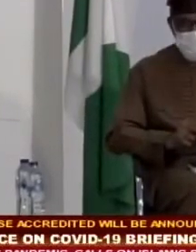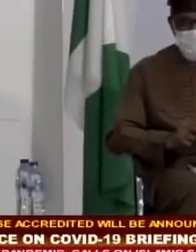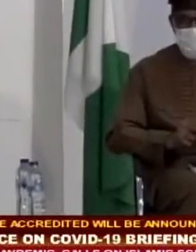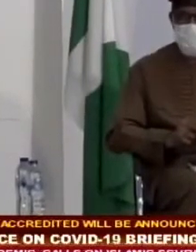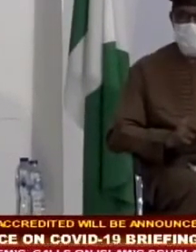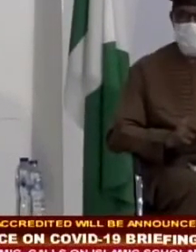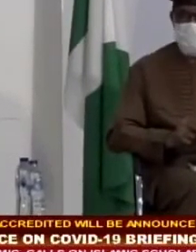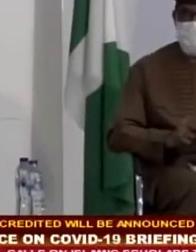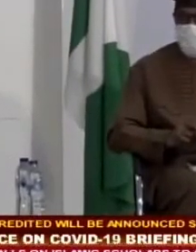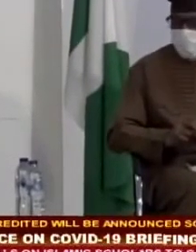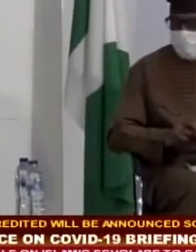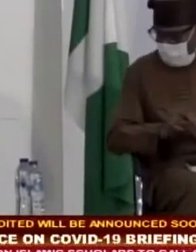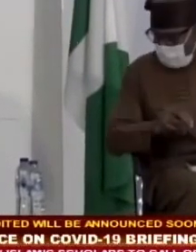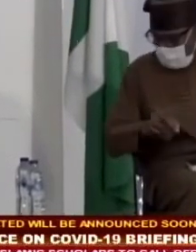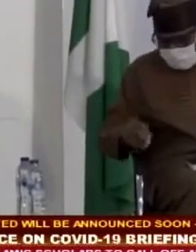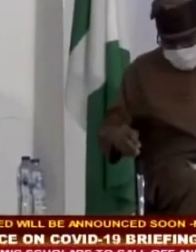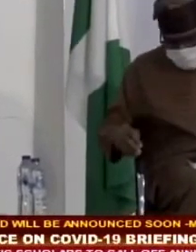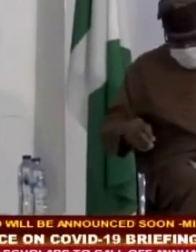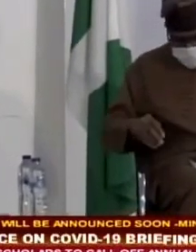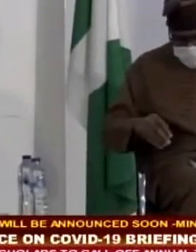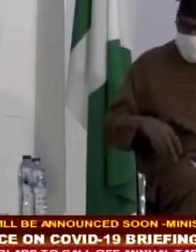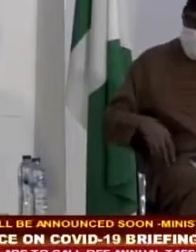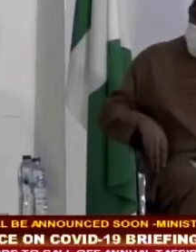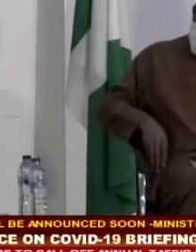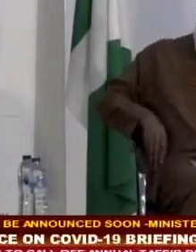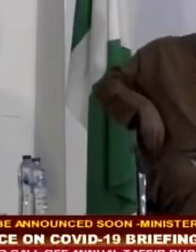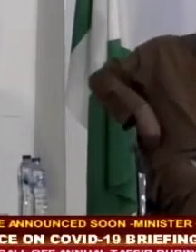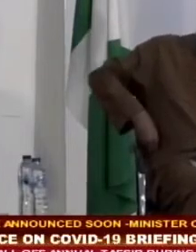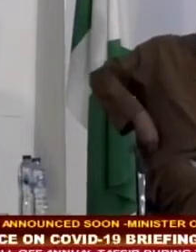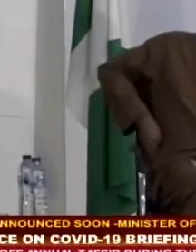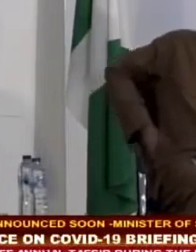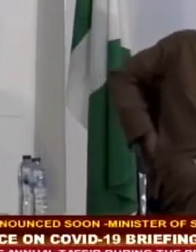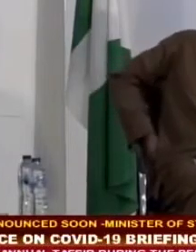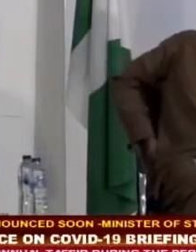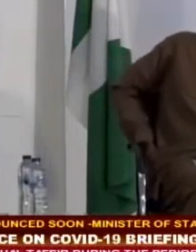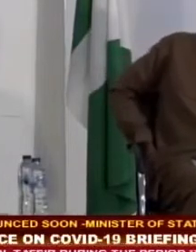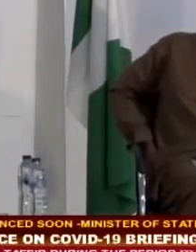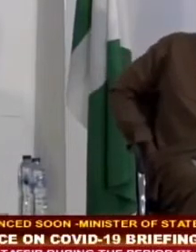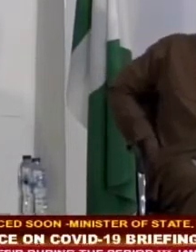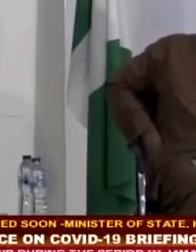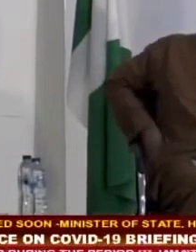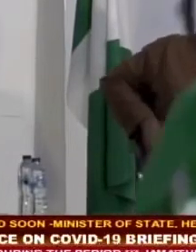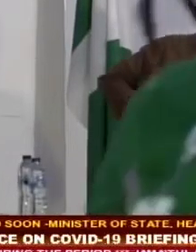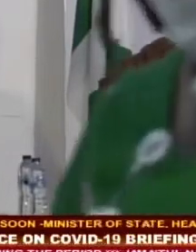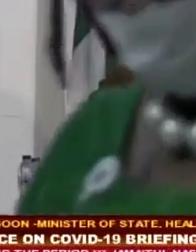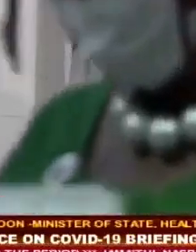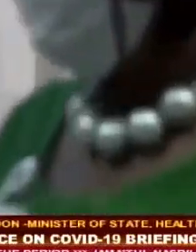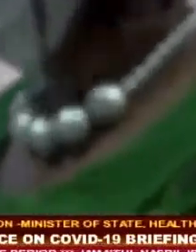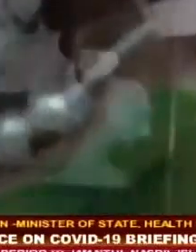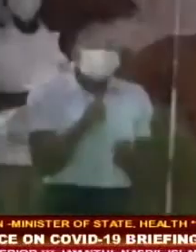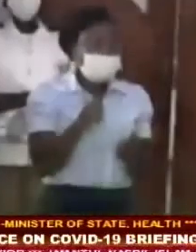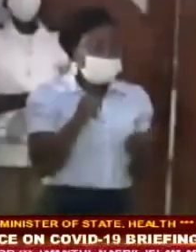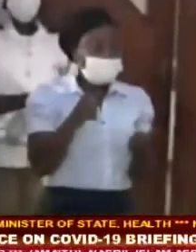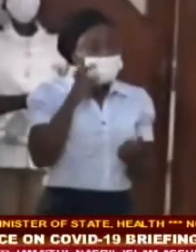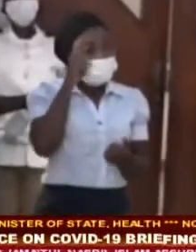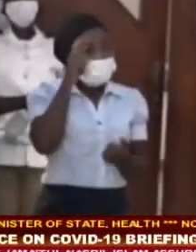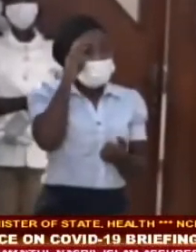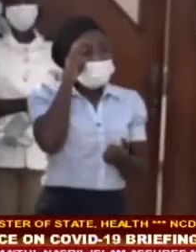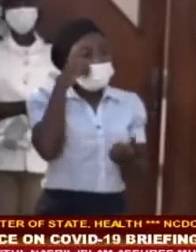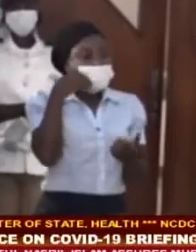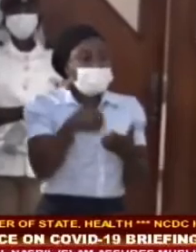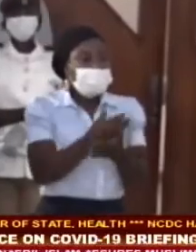Good afternoon, PTF team. My name is Juliana Taiwo Baloyen. I write for the